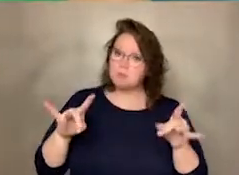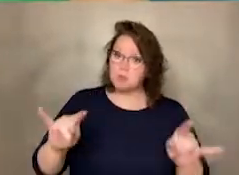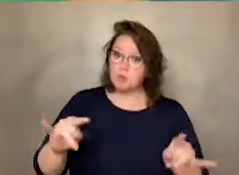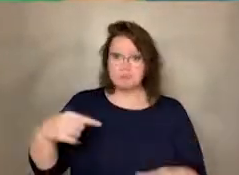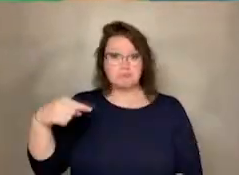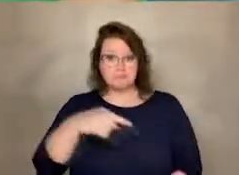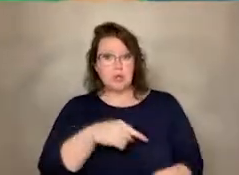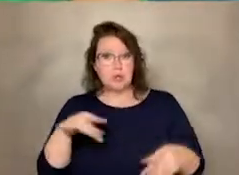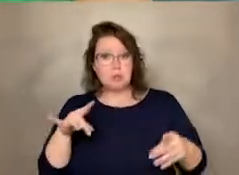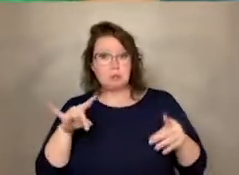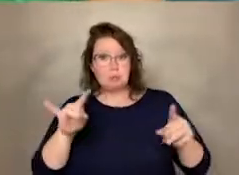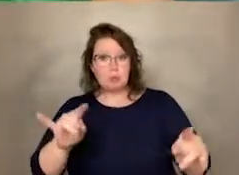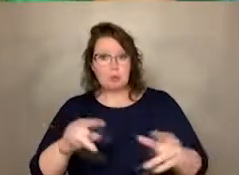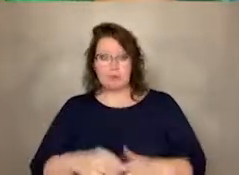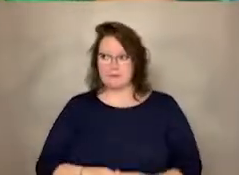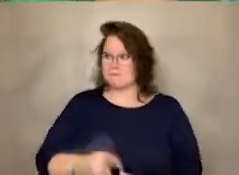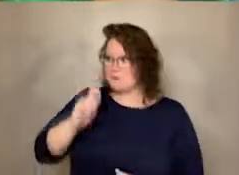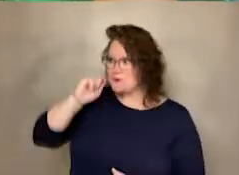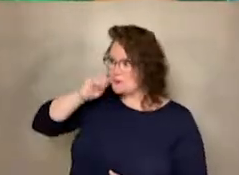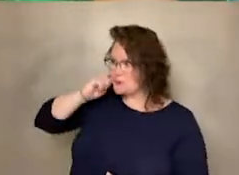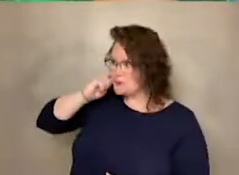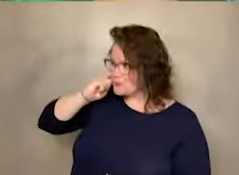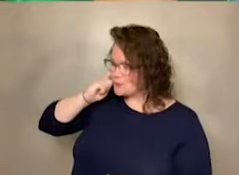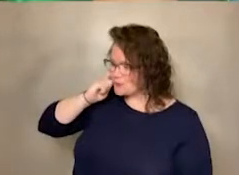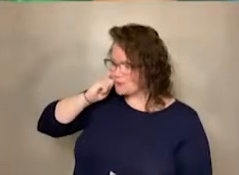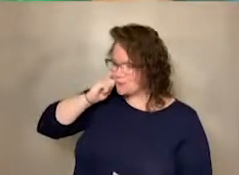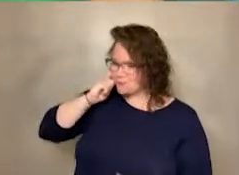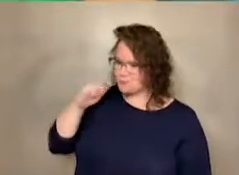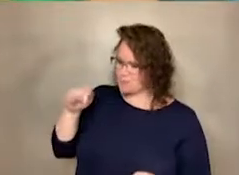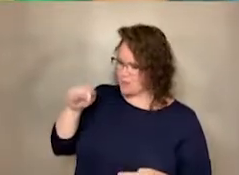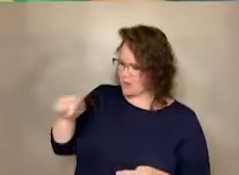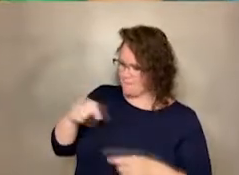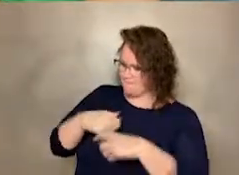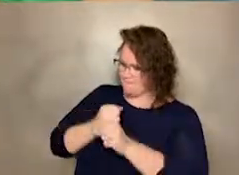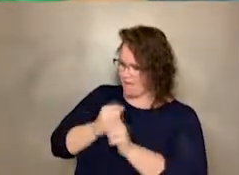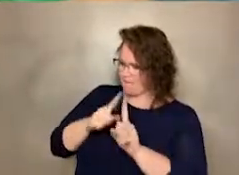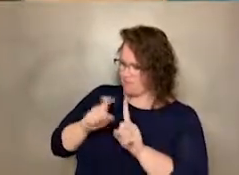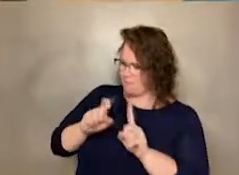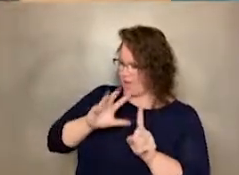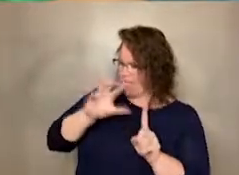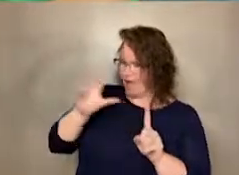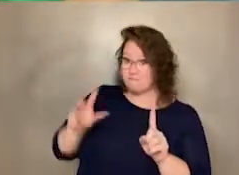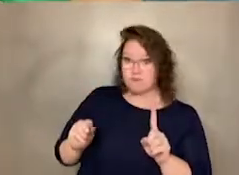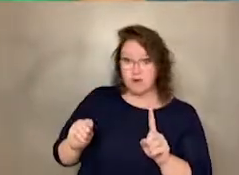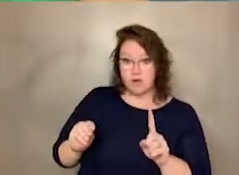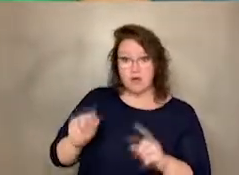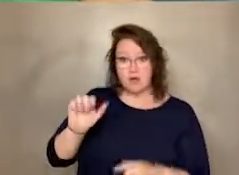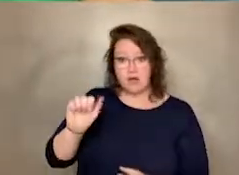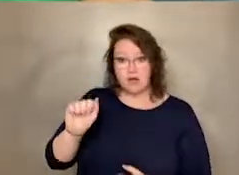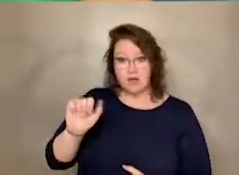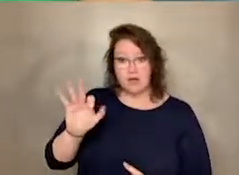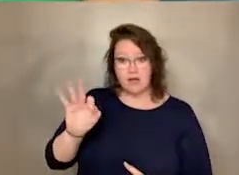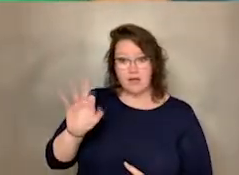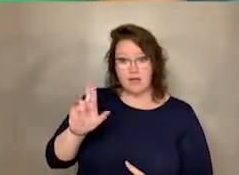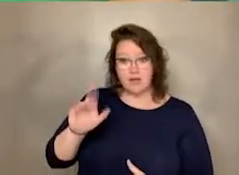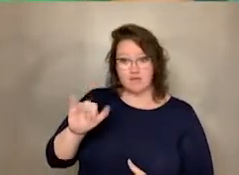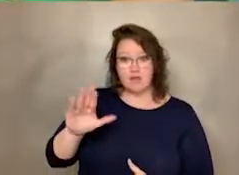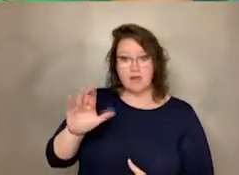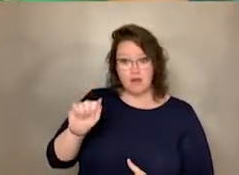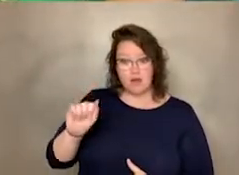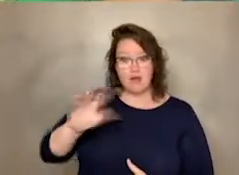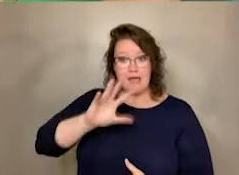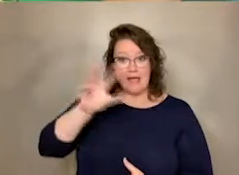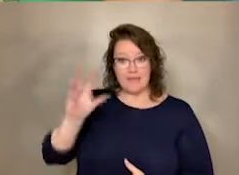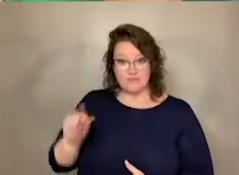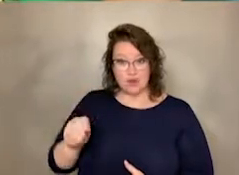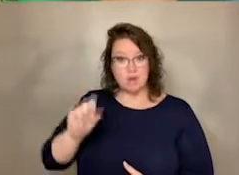is a smooth one. This is pretty cool. So this was made in Africa. Yes, from a solid piece of wood. And they